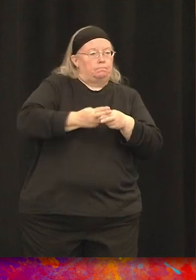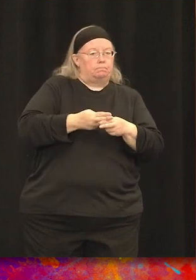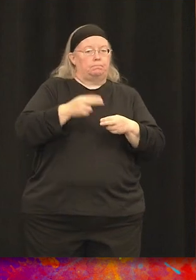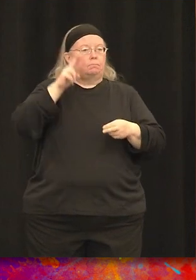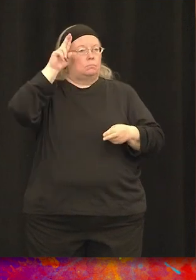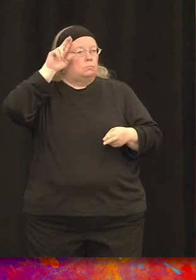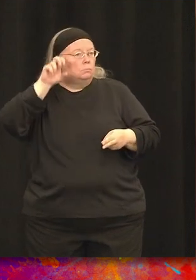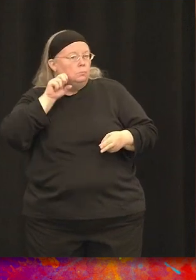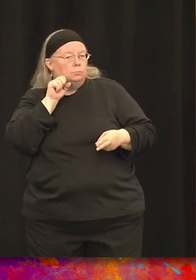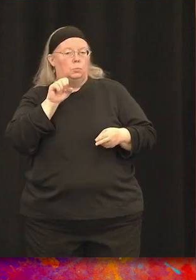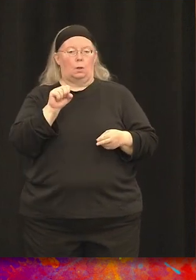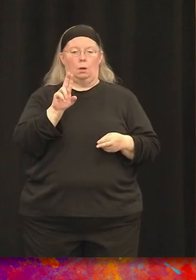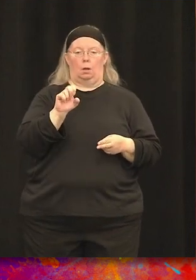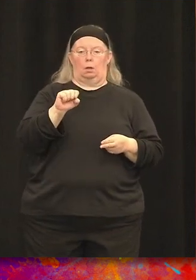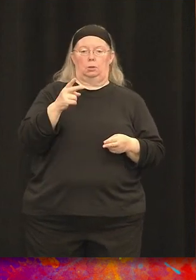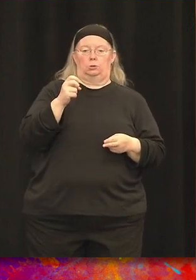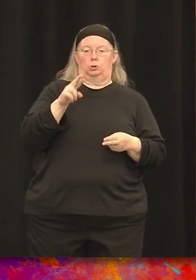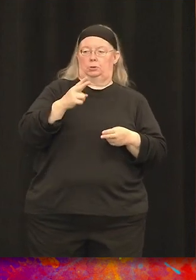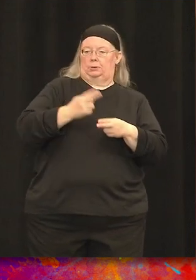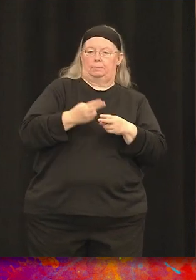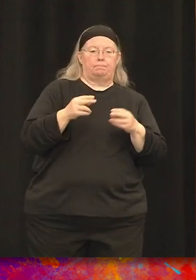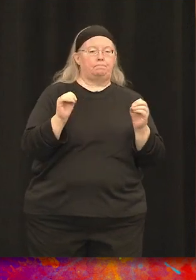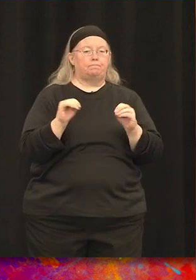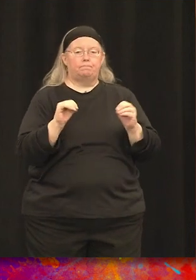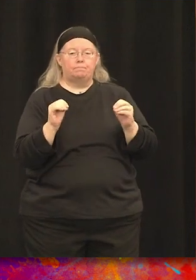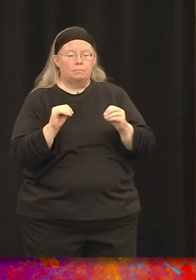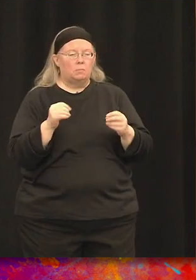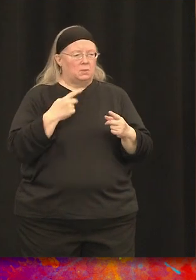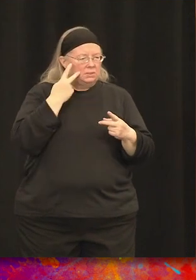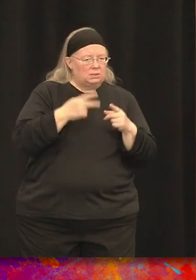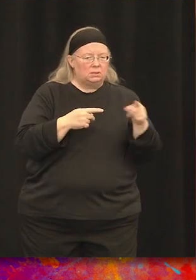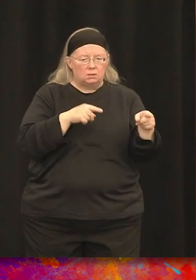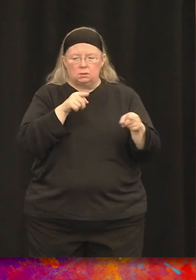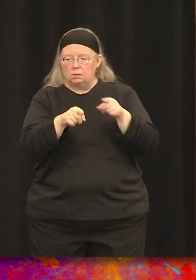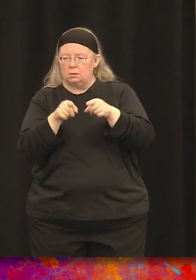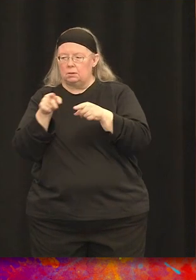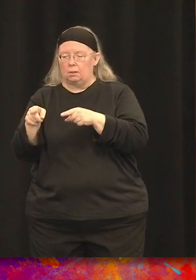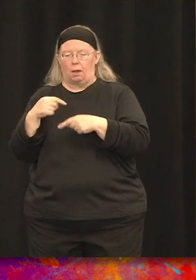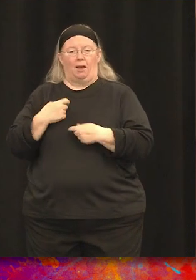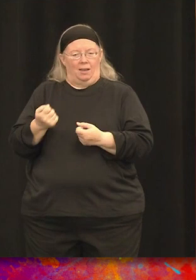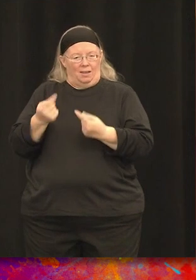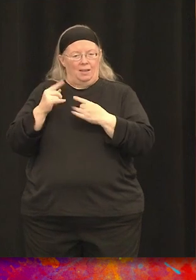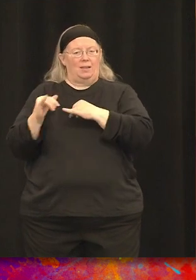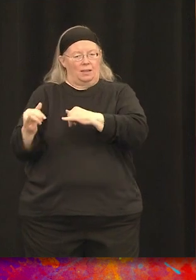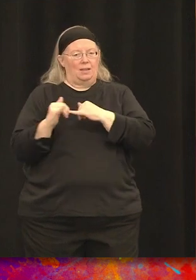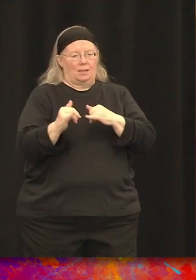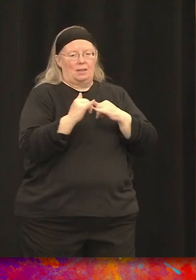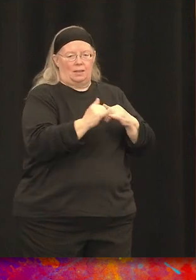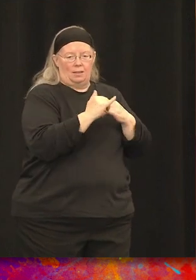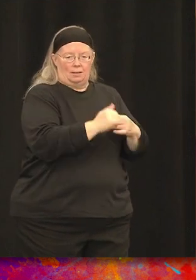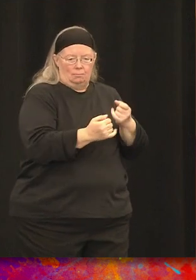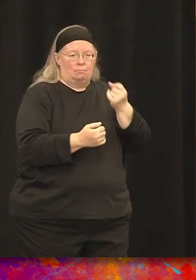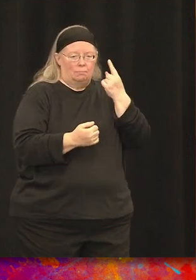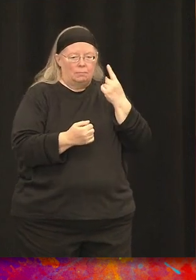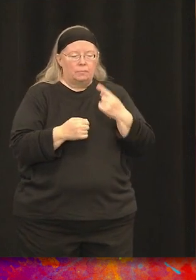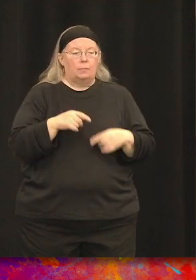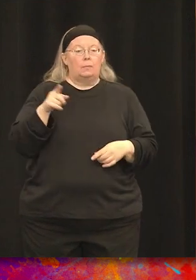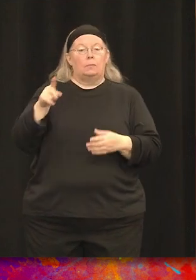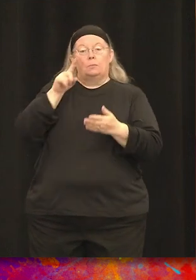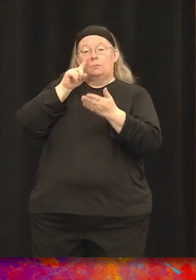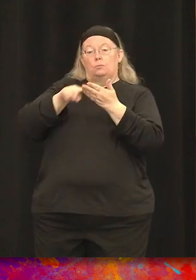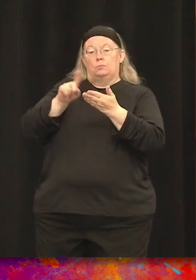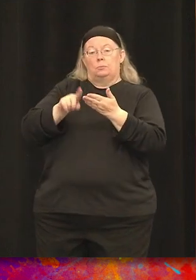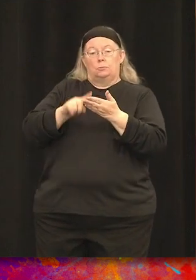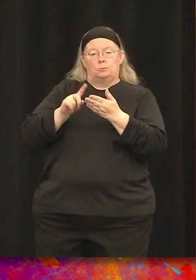challenges. This was also a time when the few researchers working on understanding Usher syndrome in order to